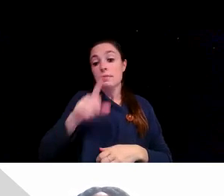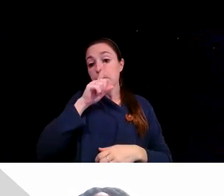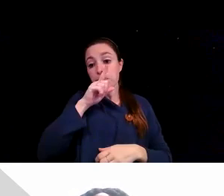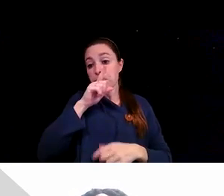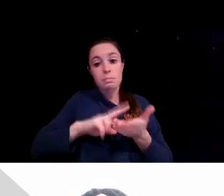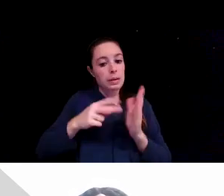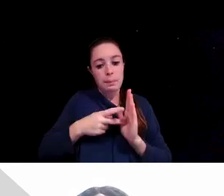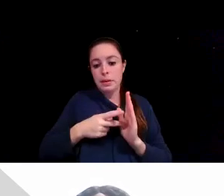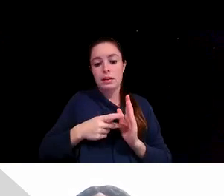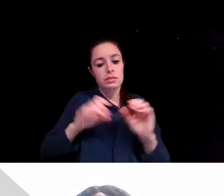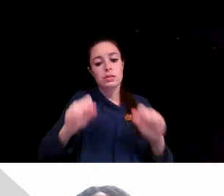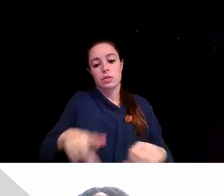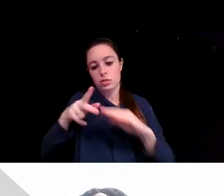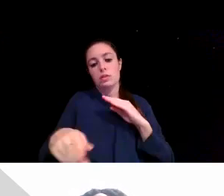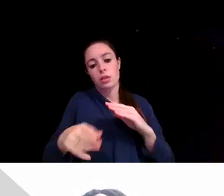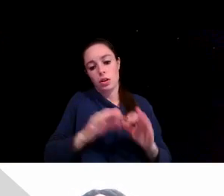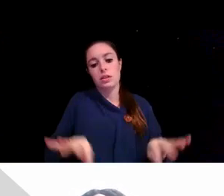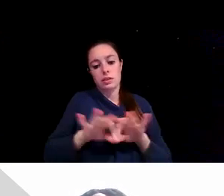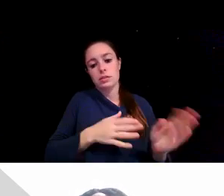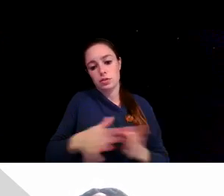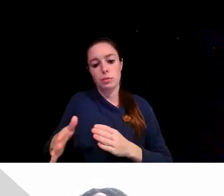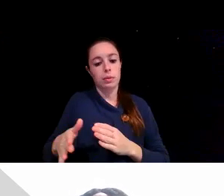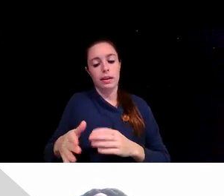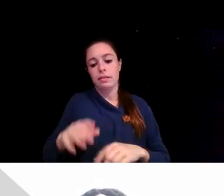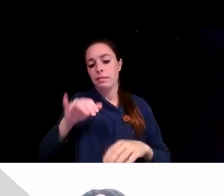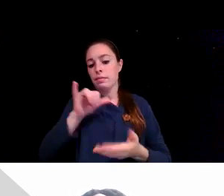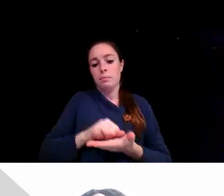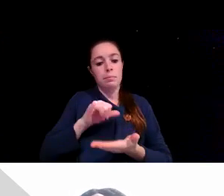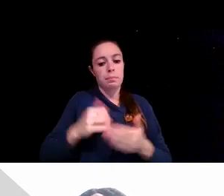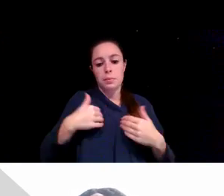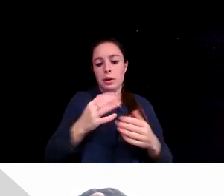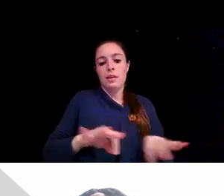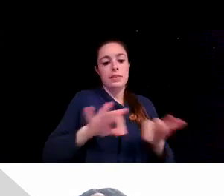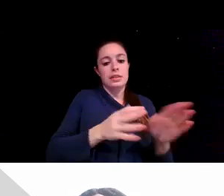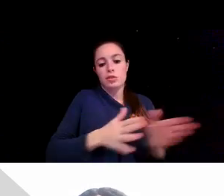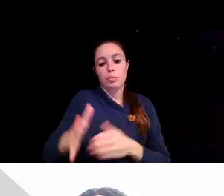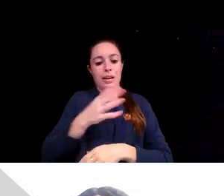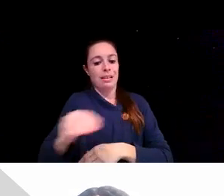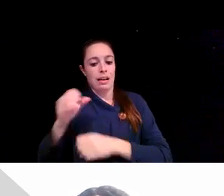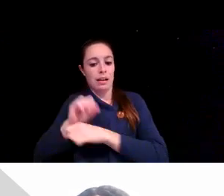for you to have Essential Plan and a third-party health insurance coverage